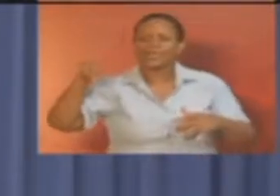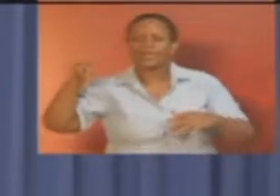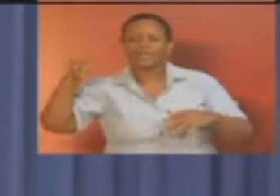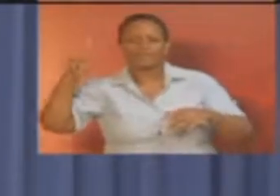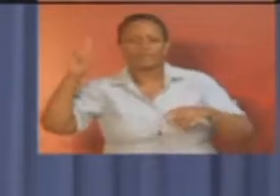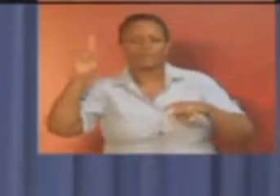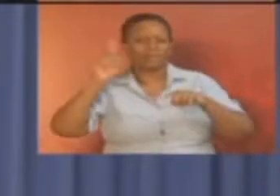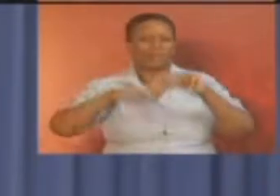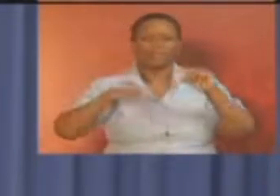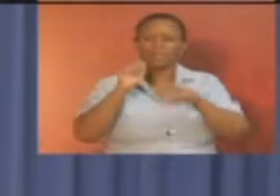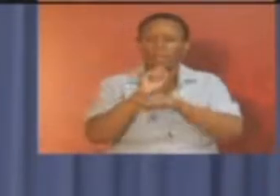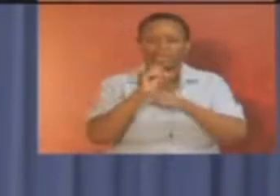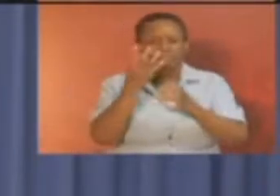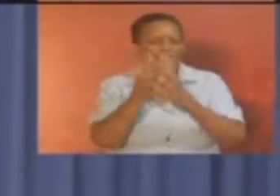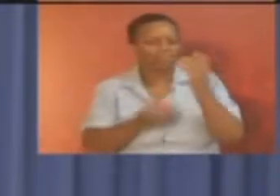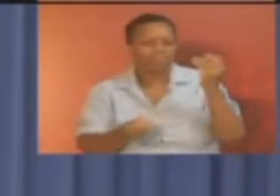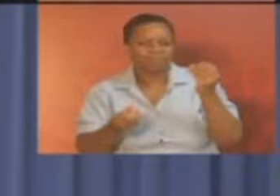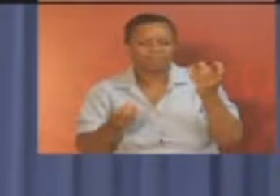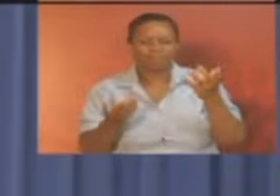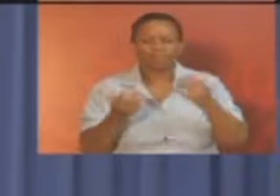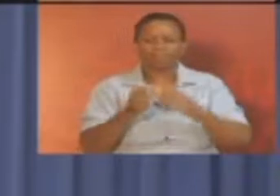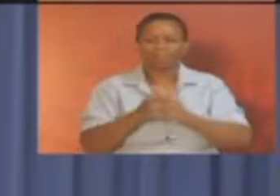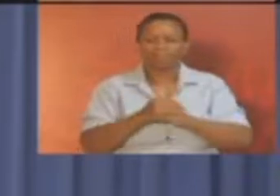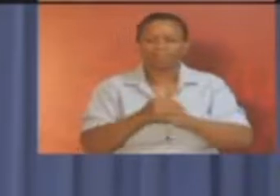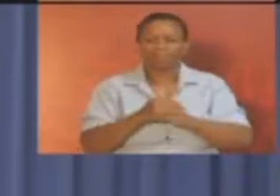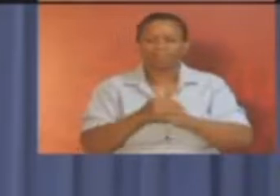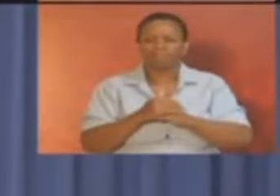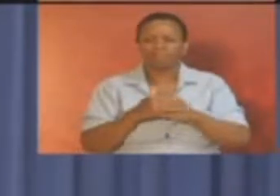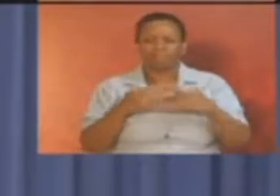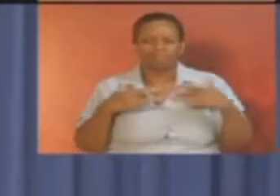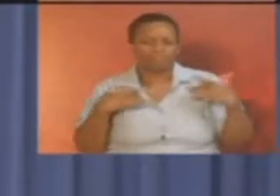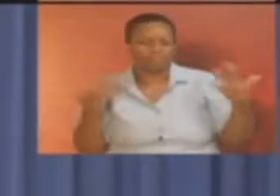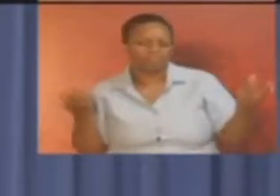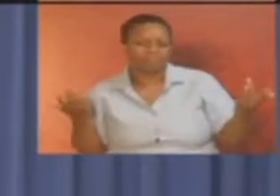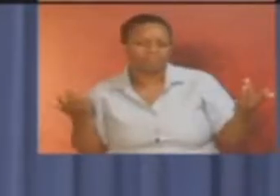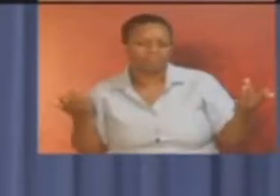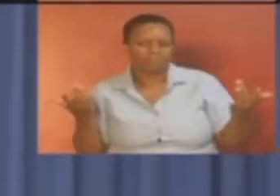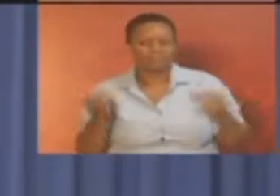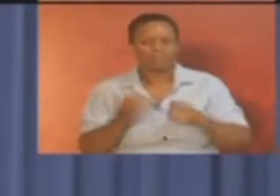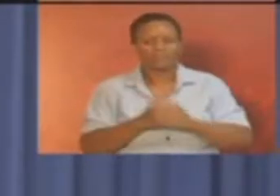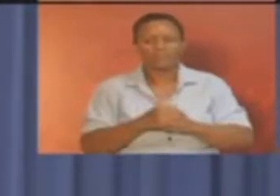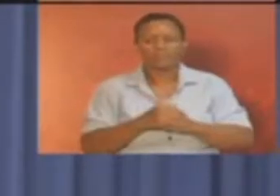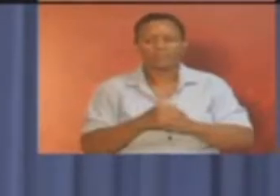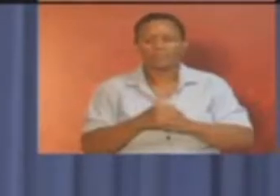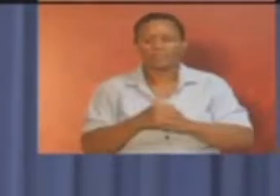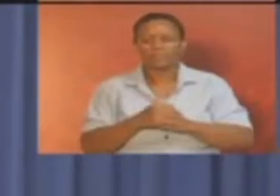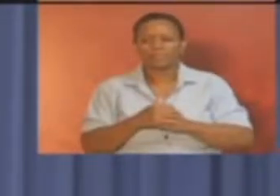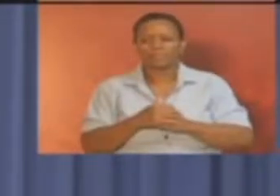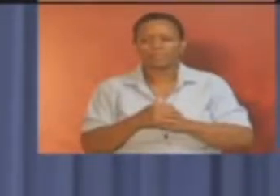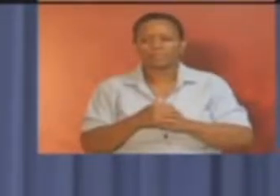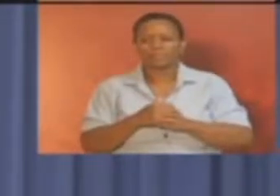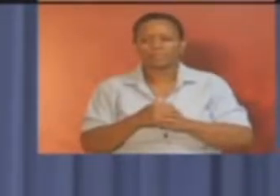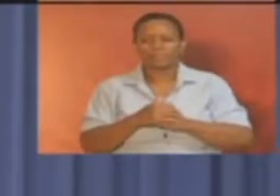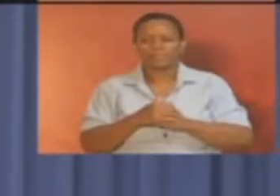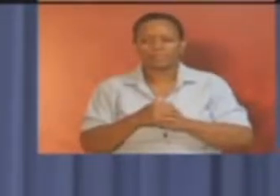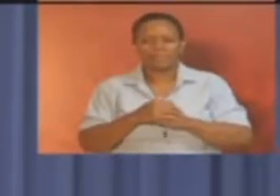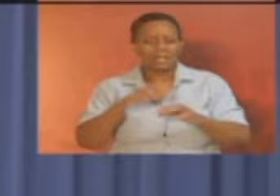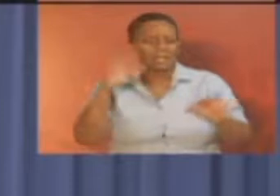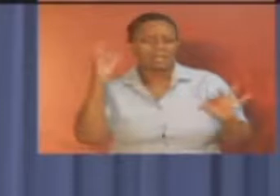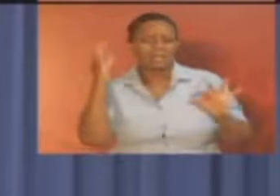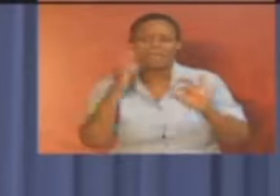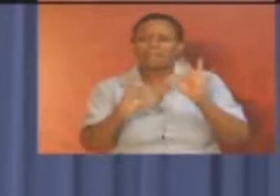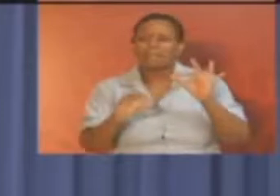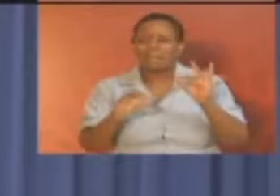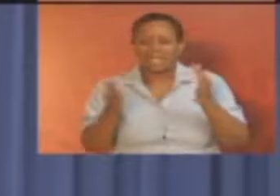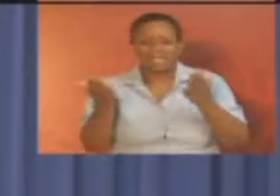people who are not able to find the basic resources to keep body and soul together.